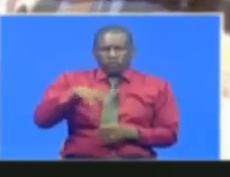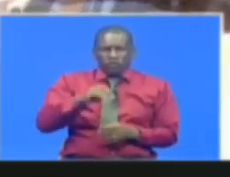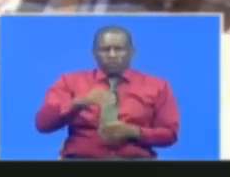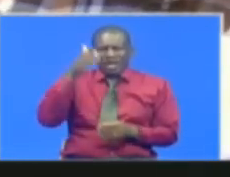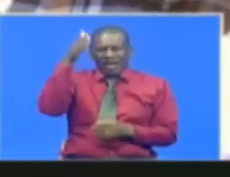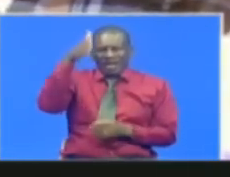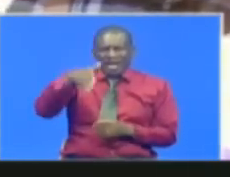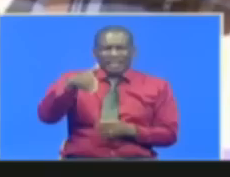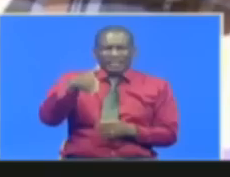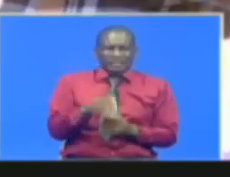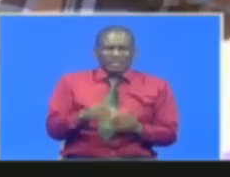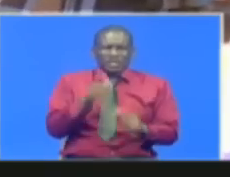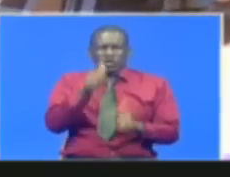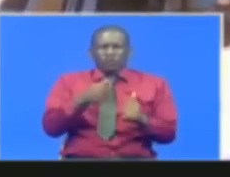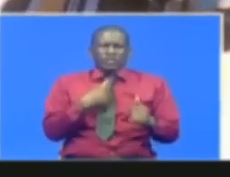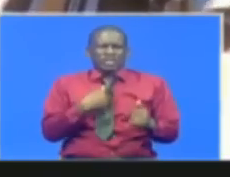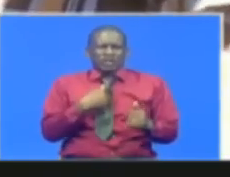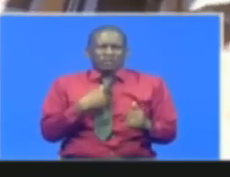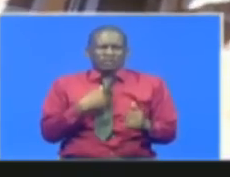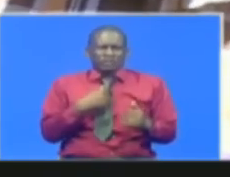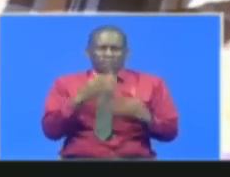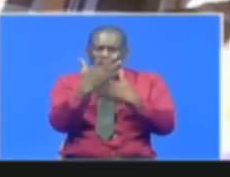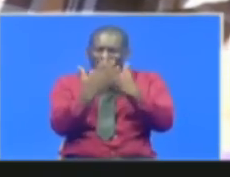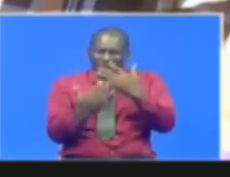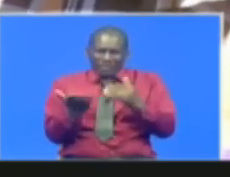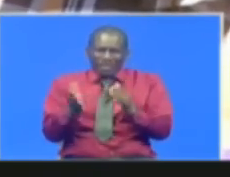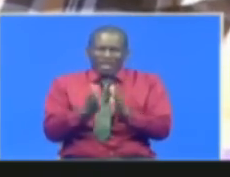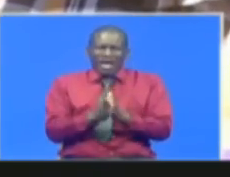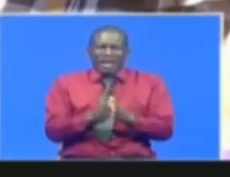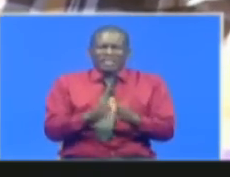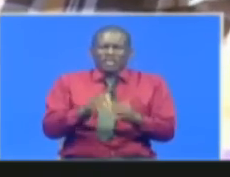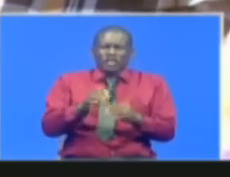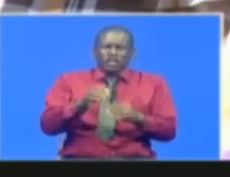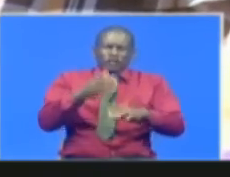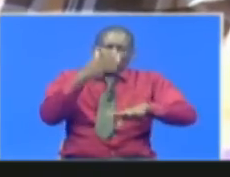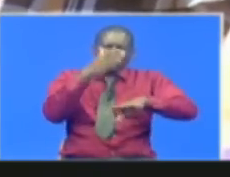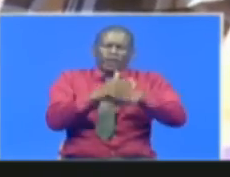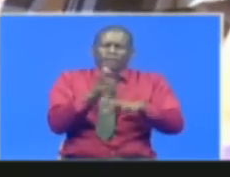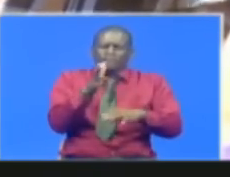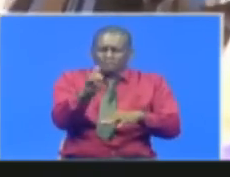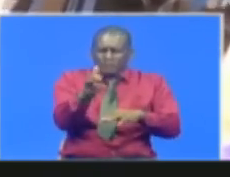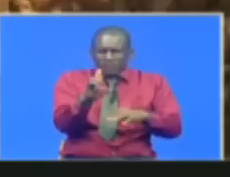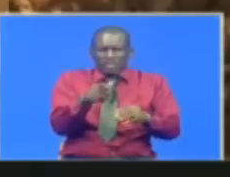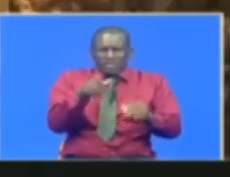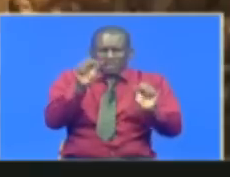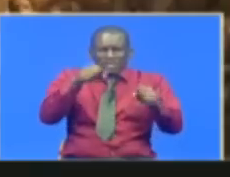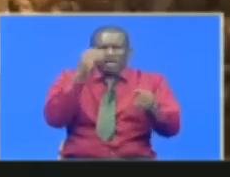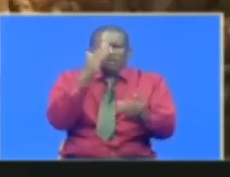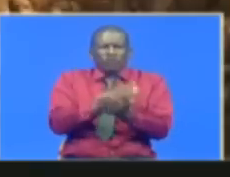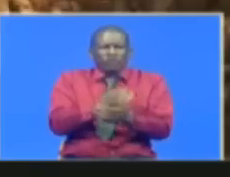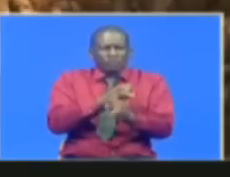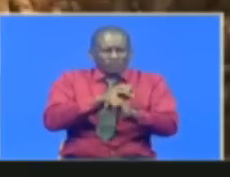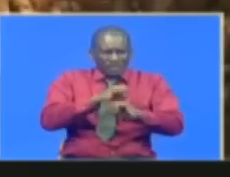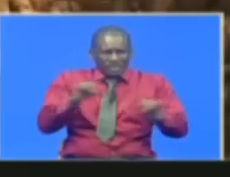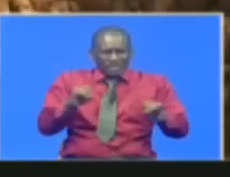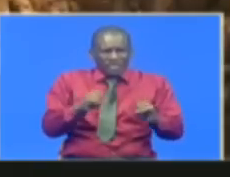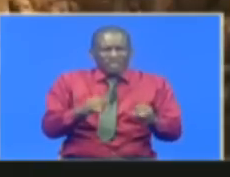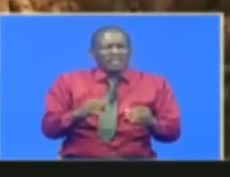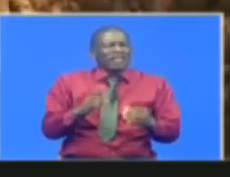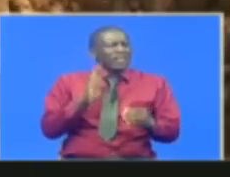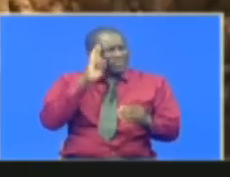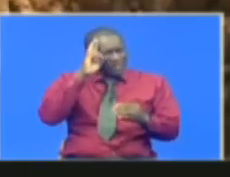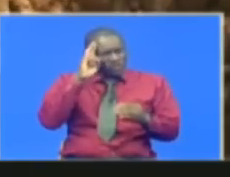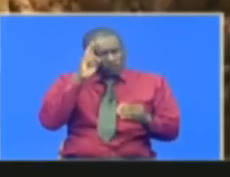axe ambayo ilikuwa na blood na a toy pistol. That I can confirm for sure. The motive of the